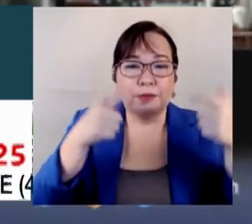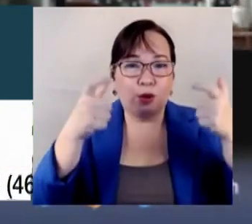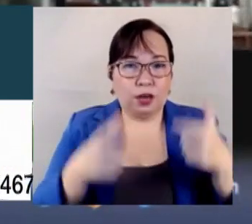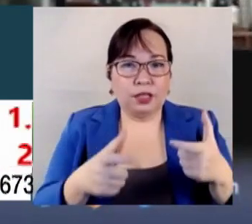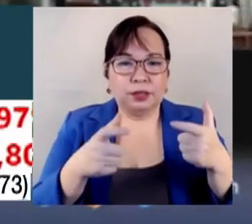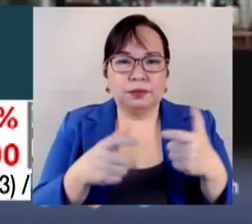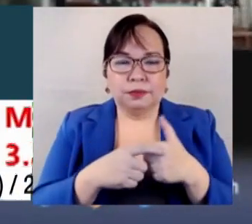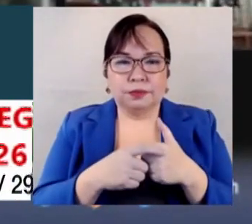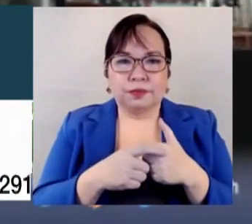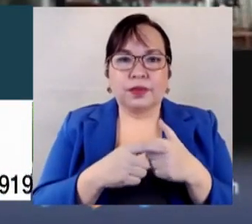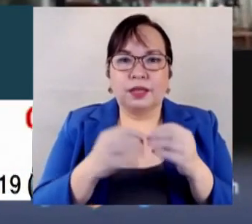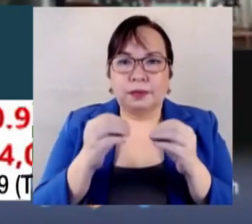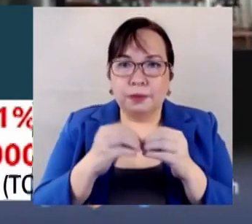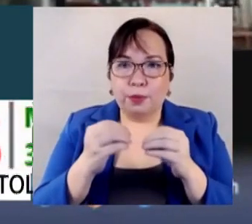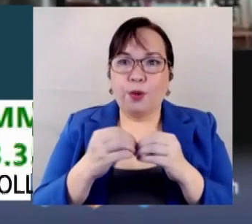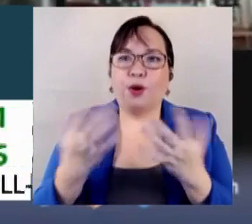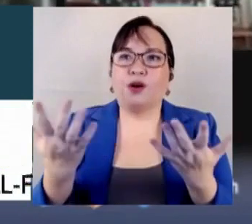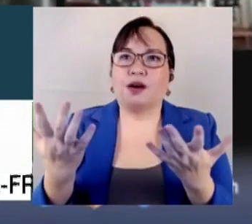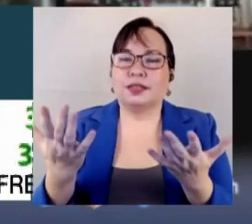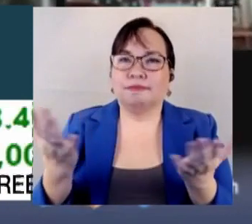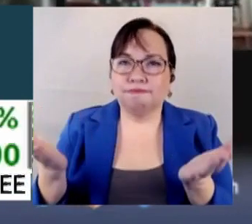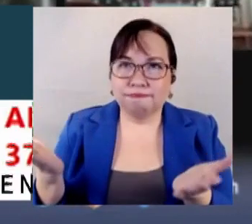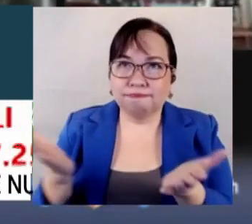attract more foreign tourists.